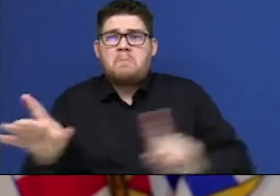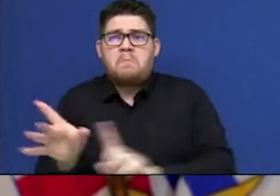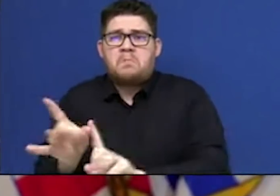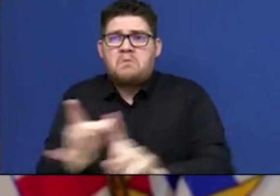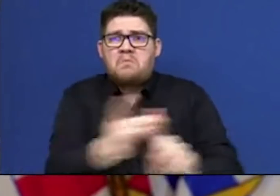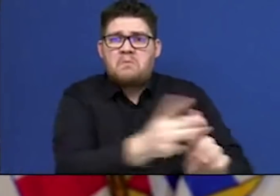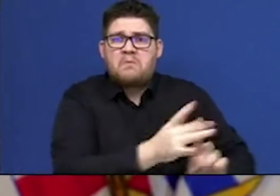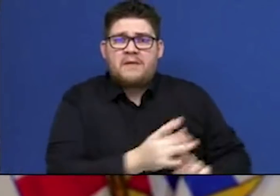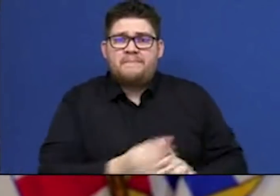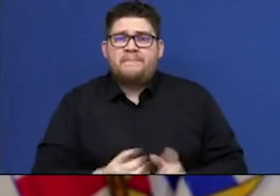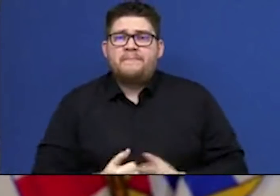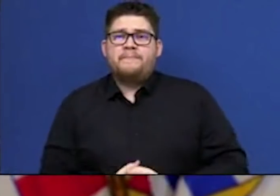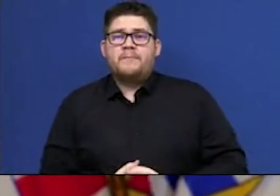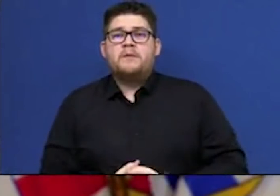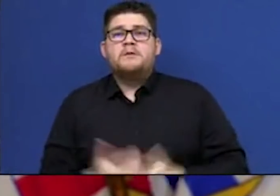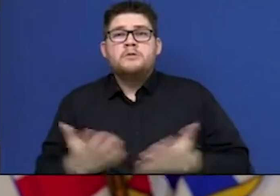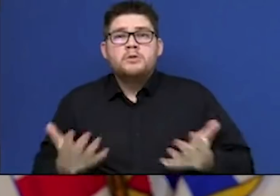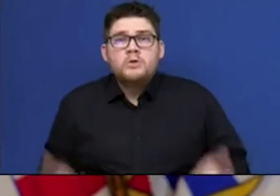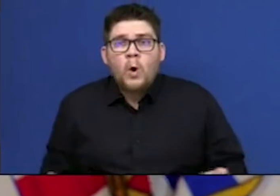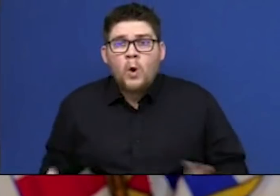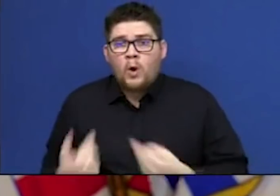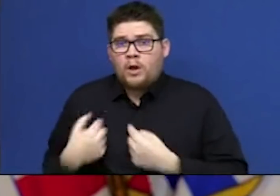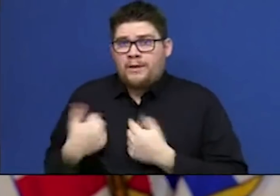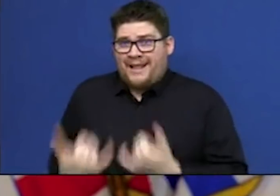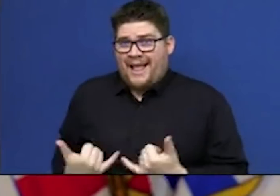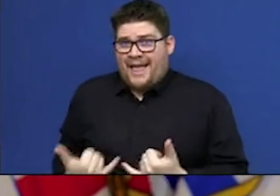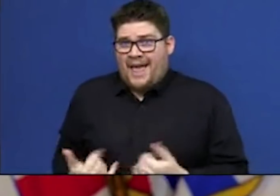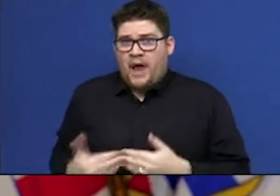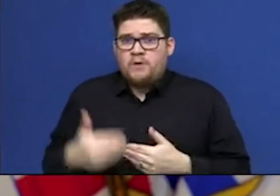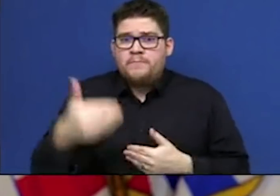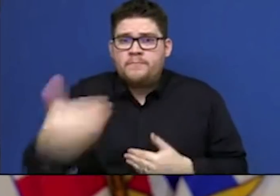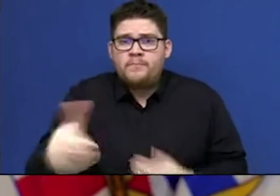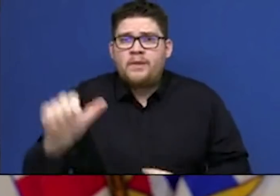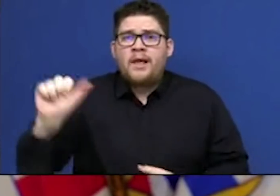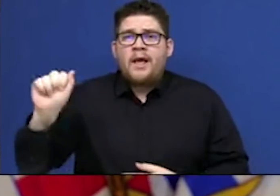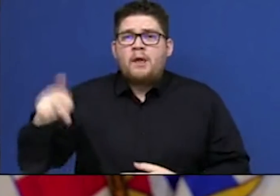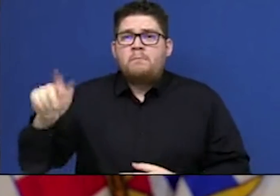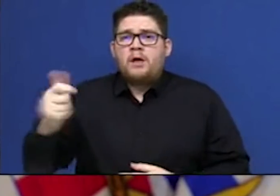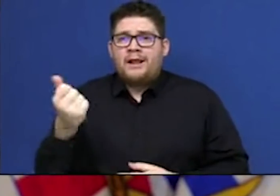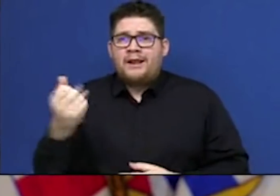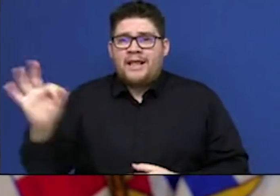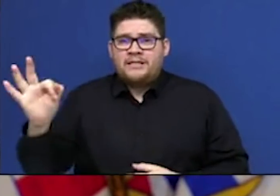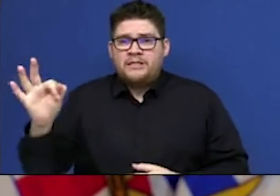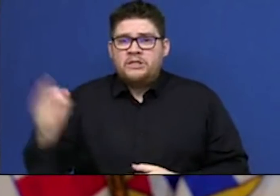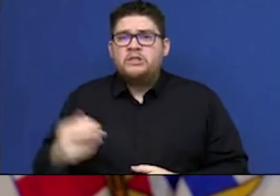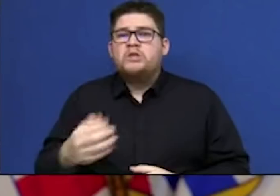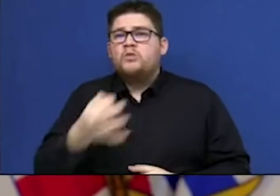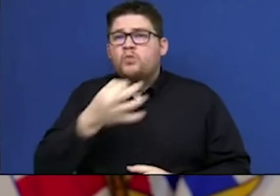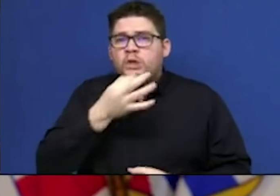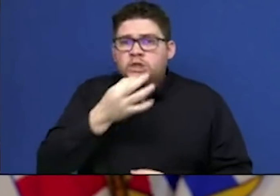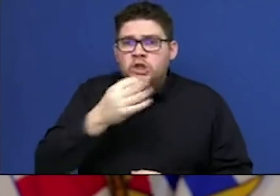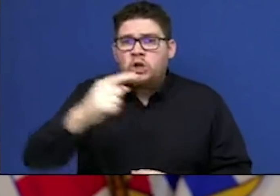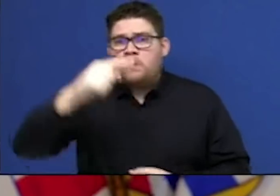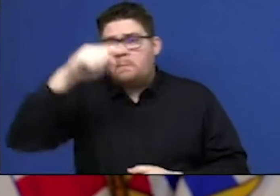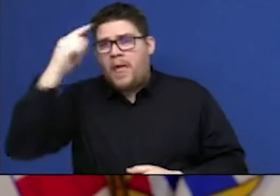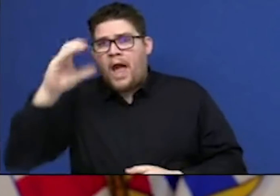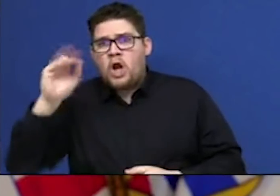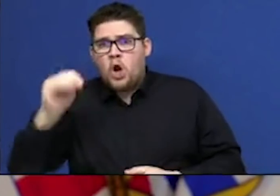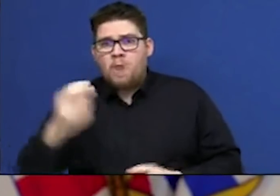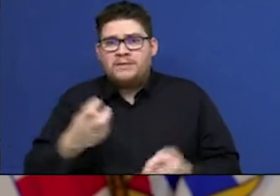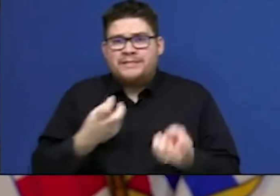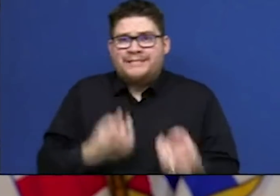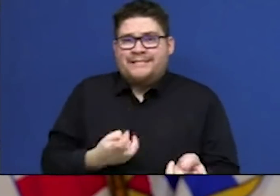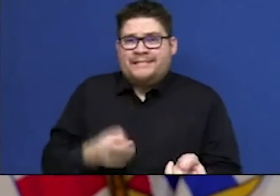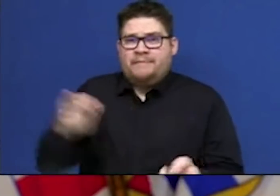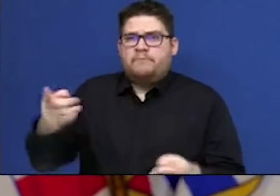period between now and April 19th. It is critical right now that if you or anyone in